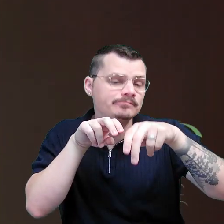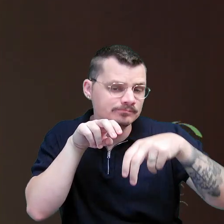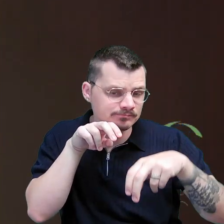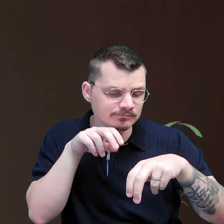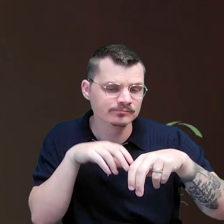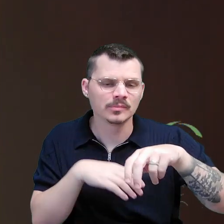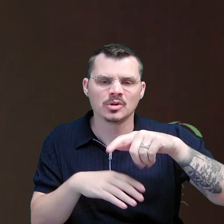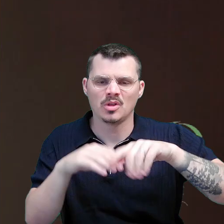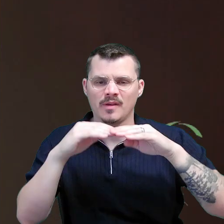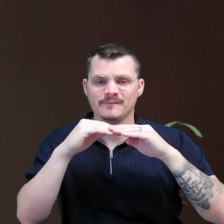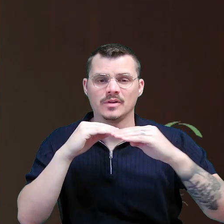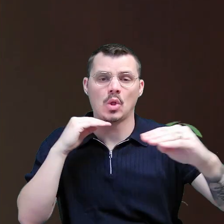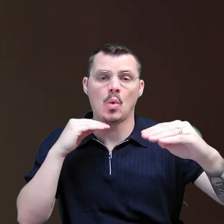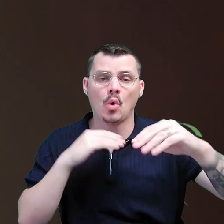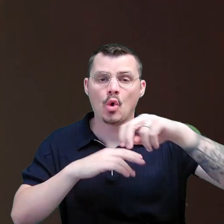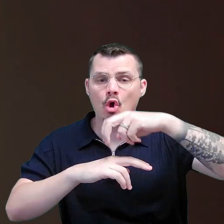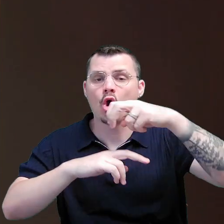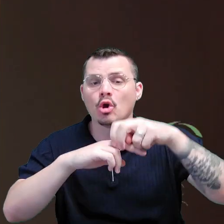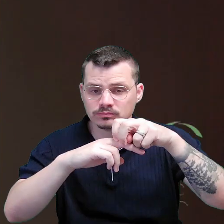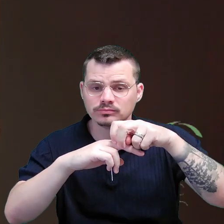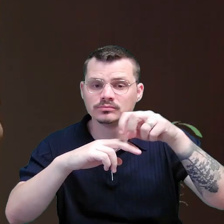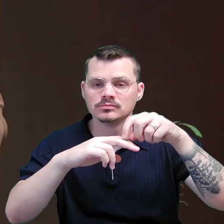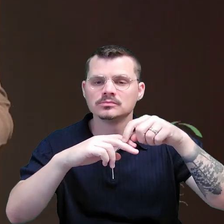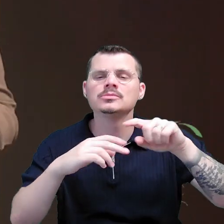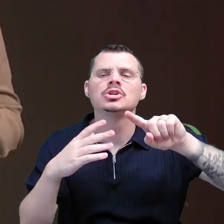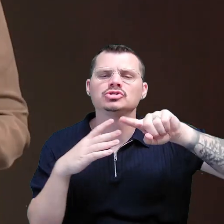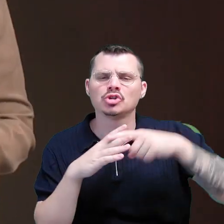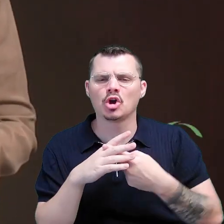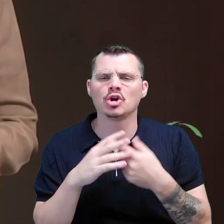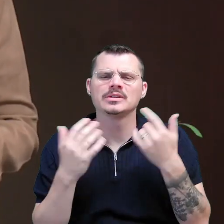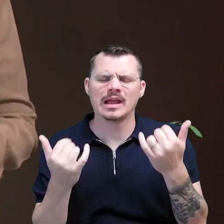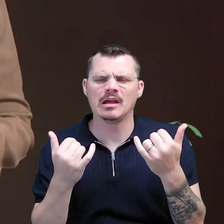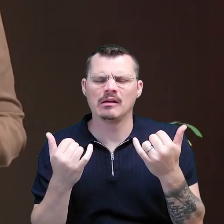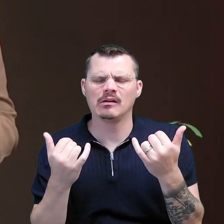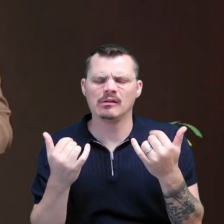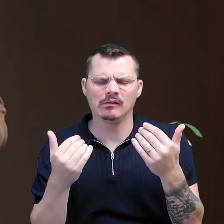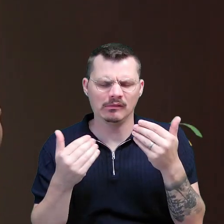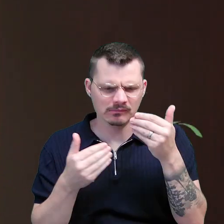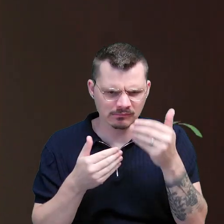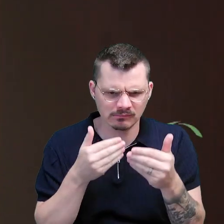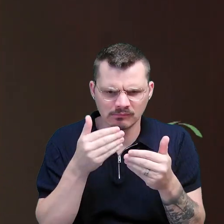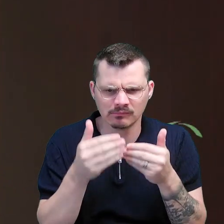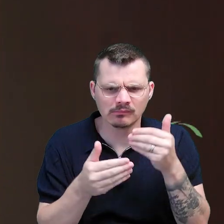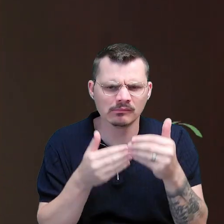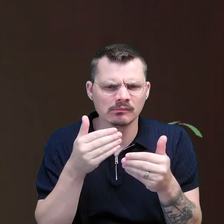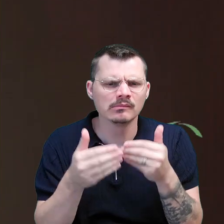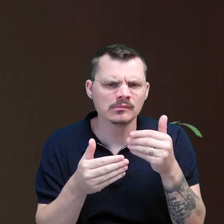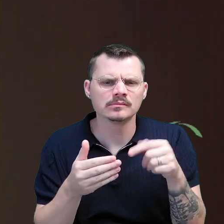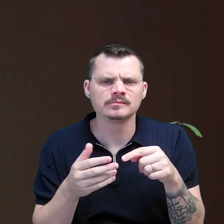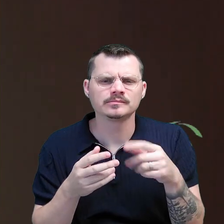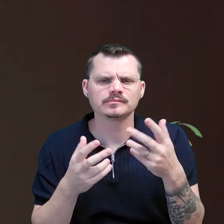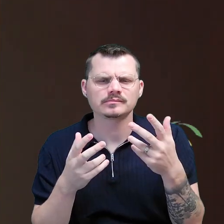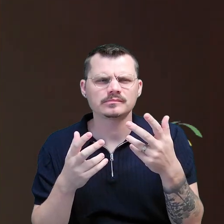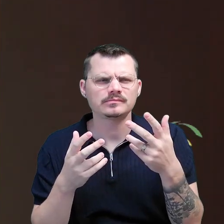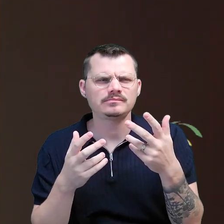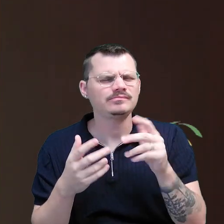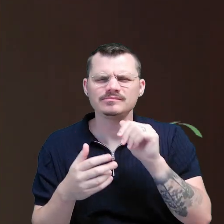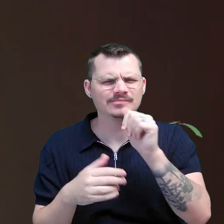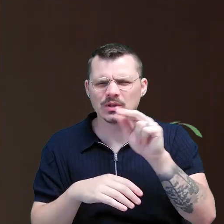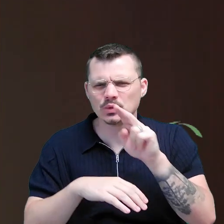and slides down onto the floor and starts engaging in a sequence of